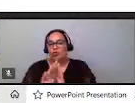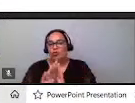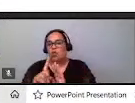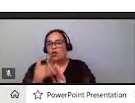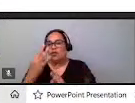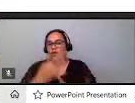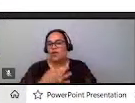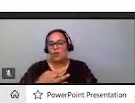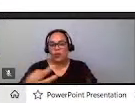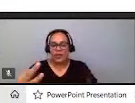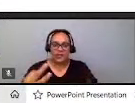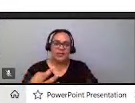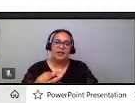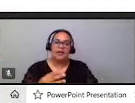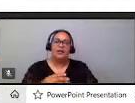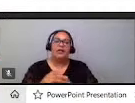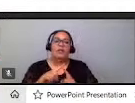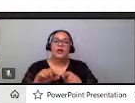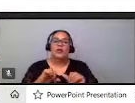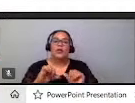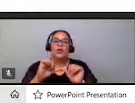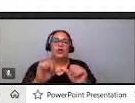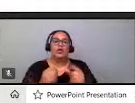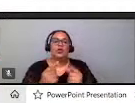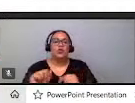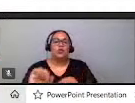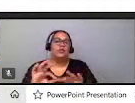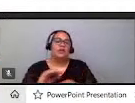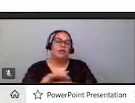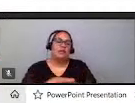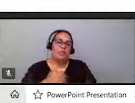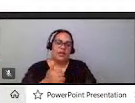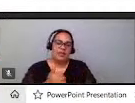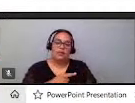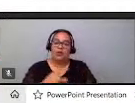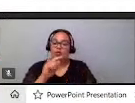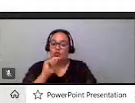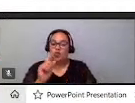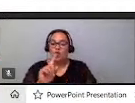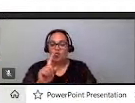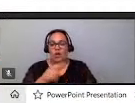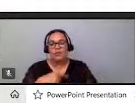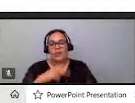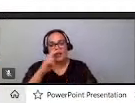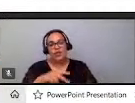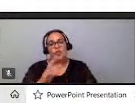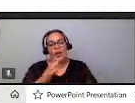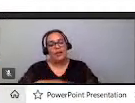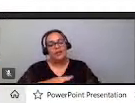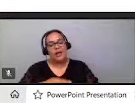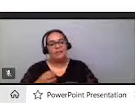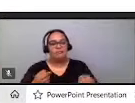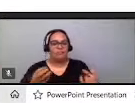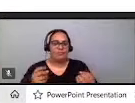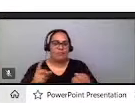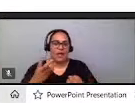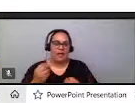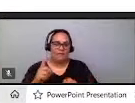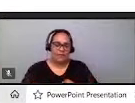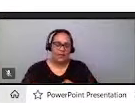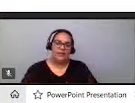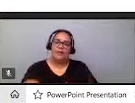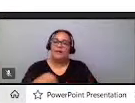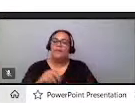last 3 weeks and we'll continue on that basis and and really what and I need to just spend time in